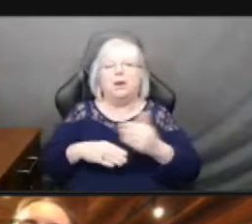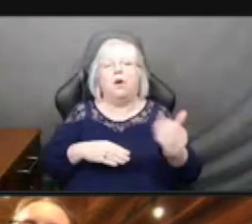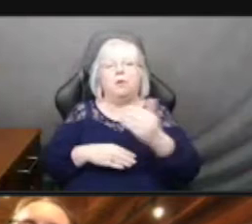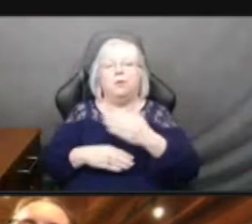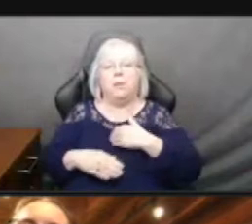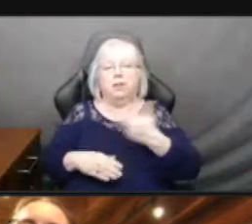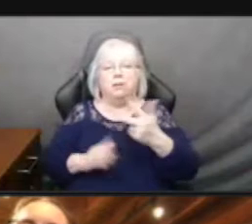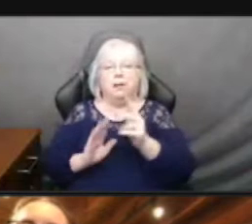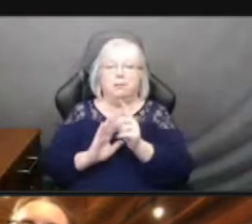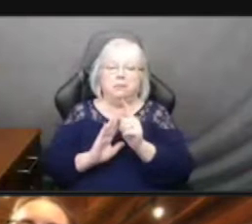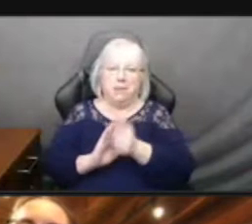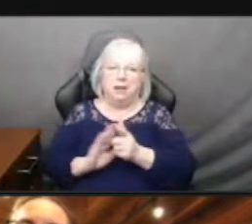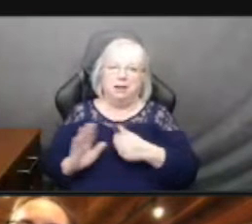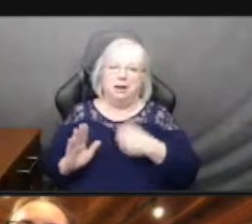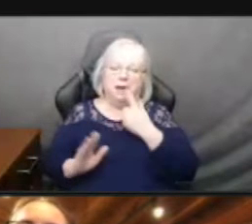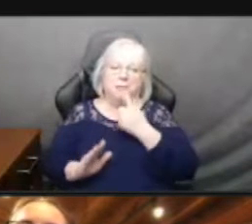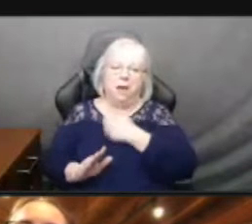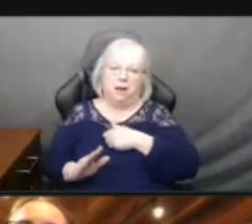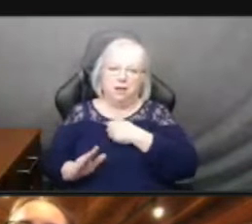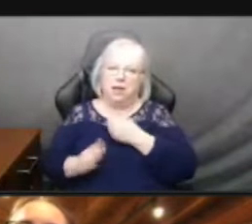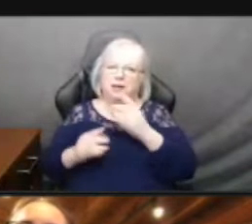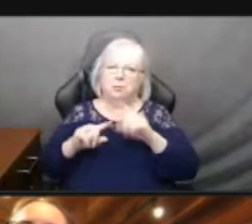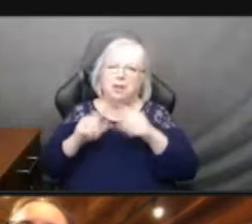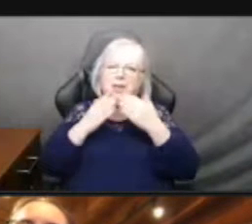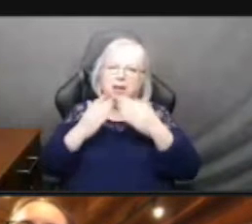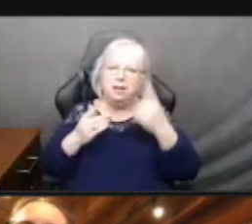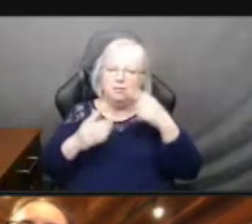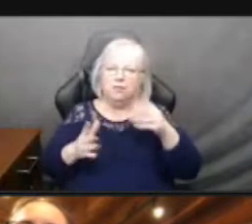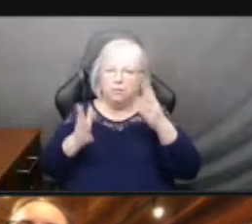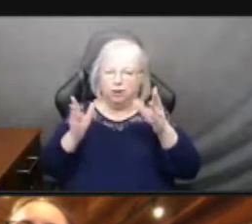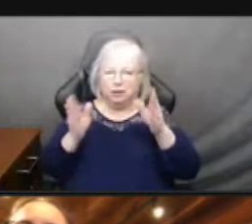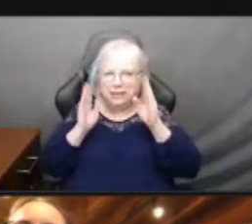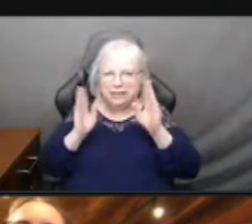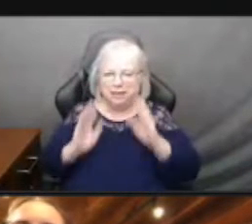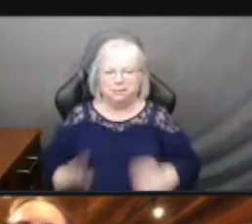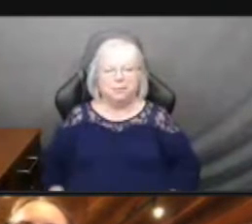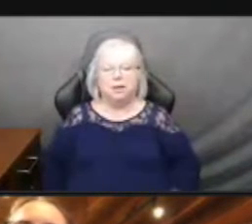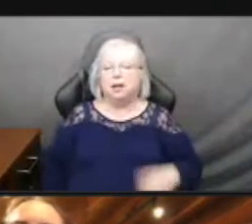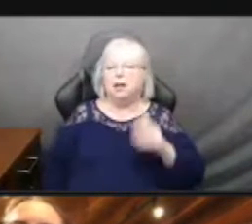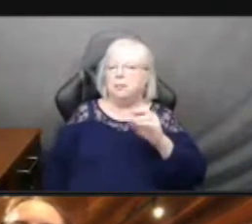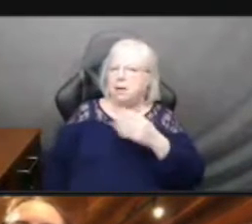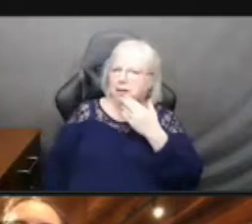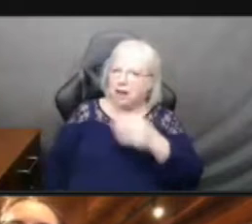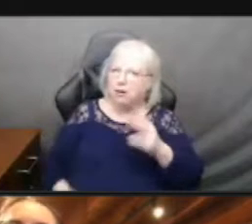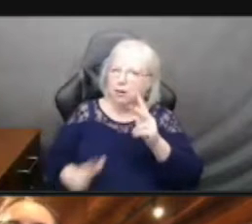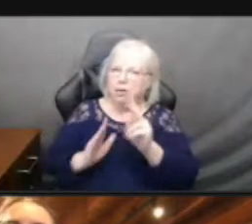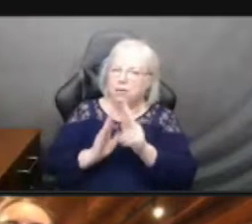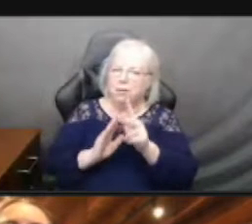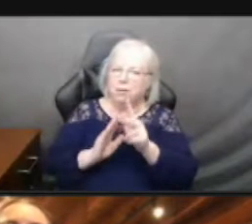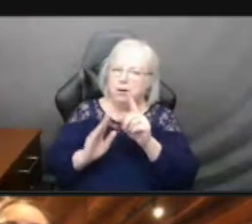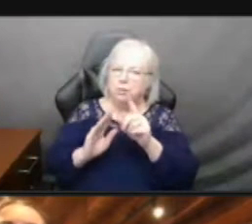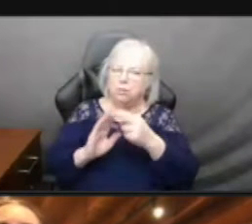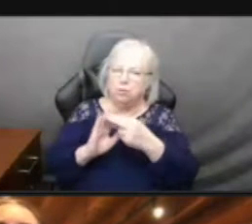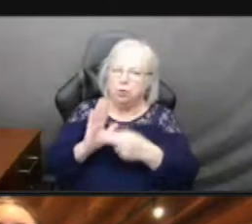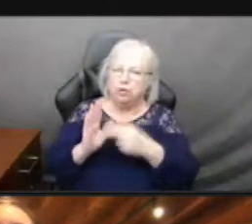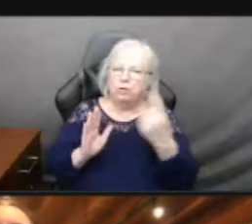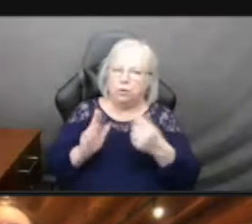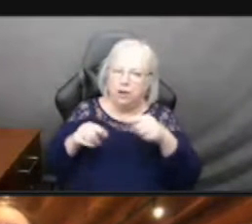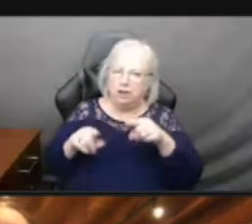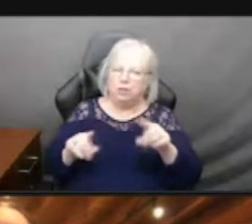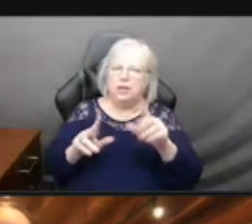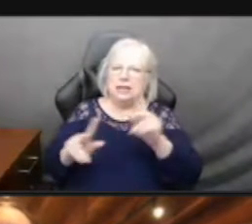apologize to you. Thank you for listening to me. And Mr. Hanson, the 3-minute rule is only during